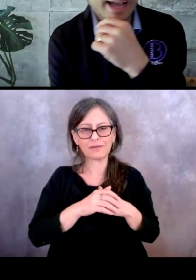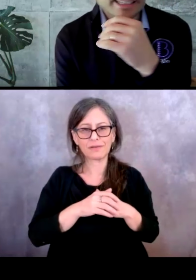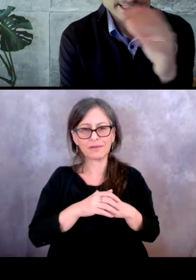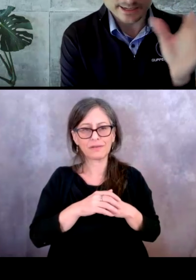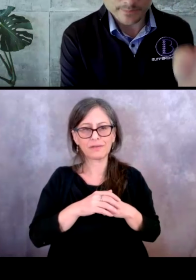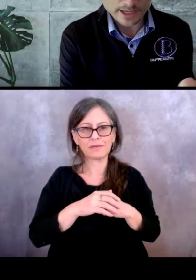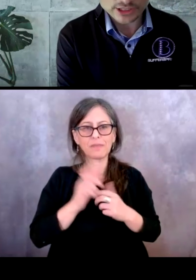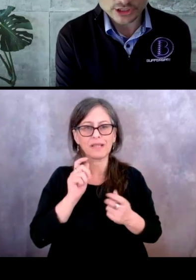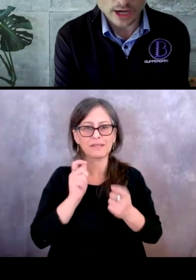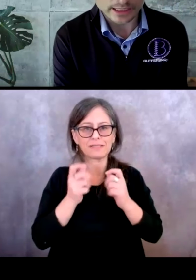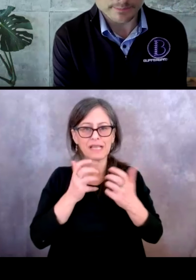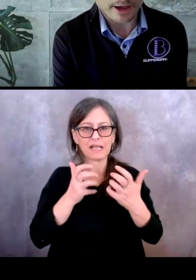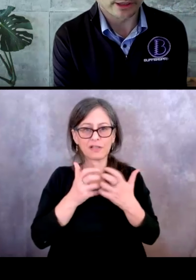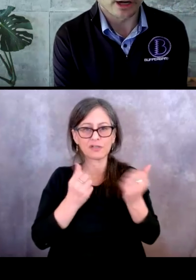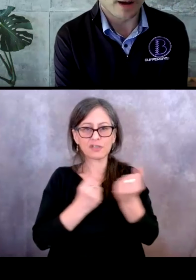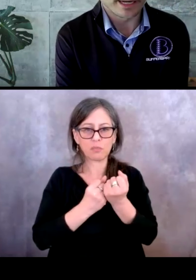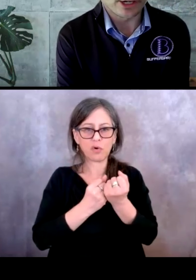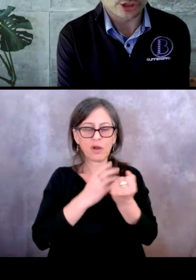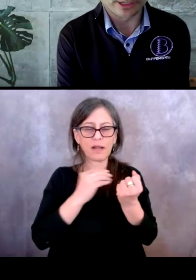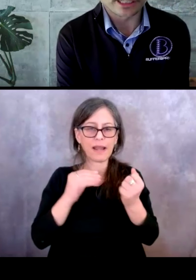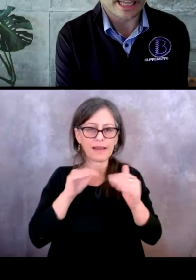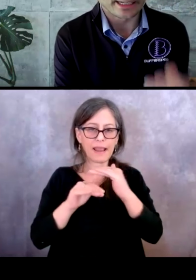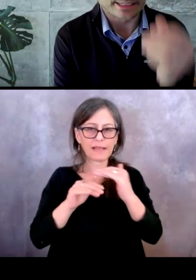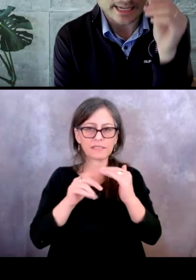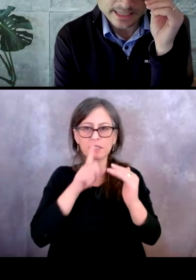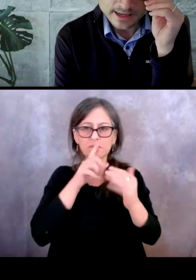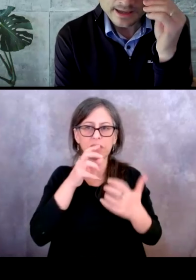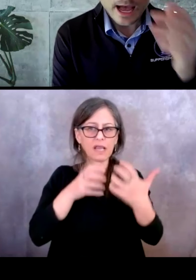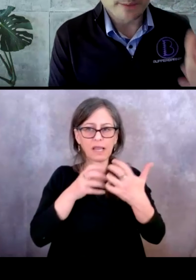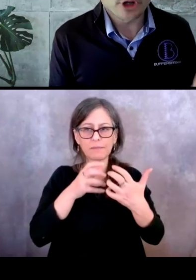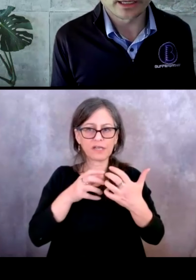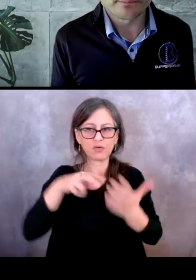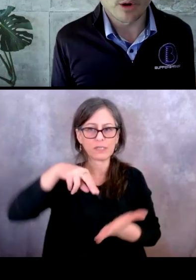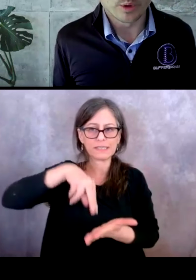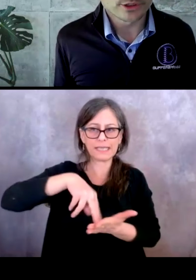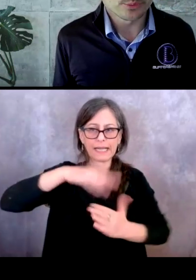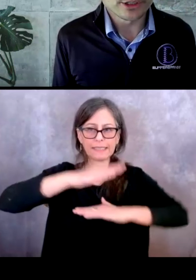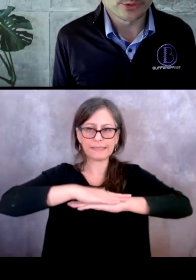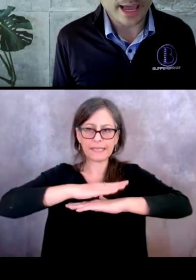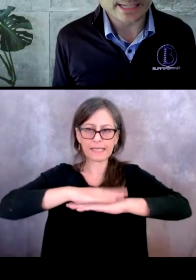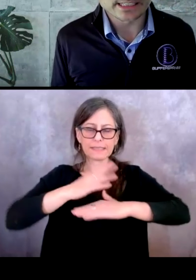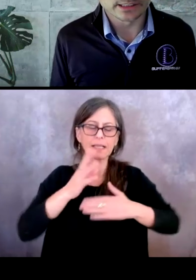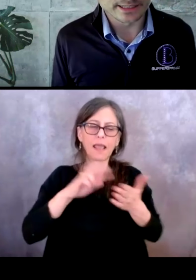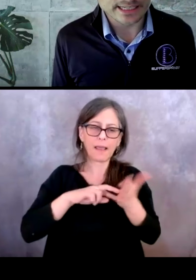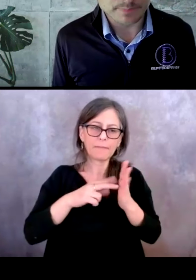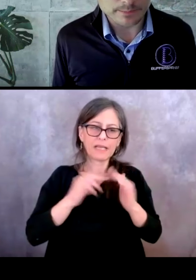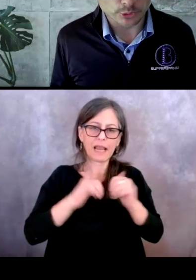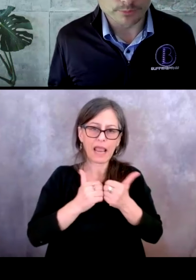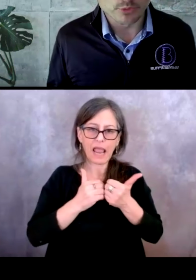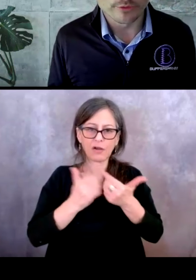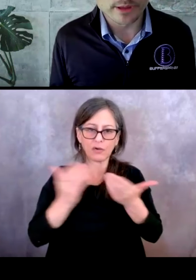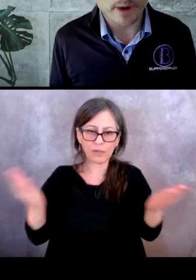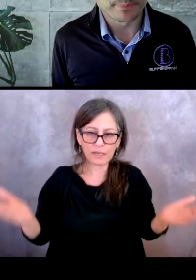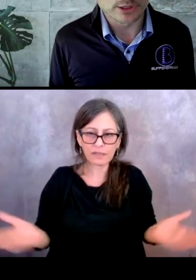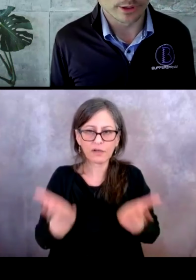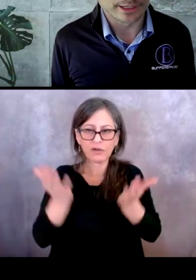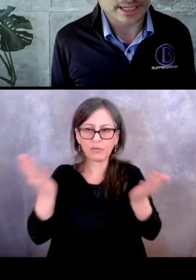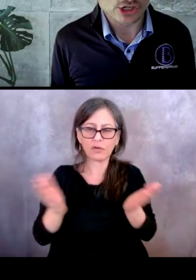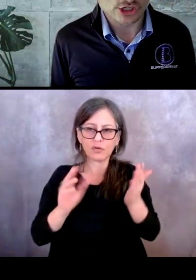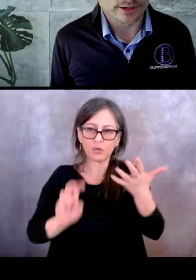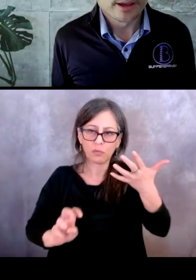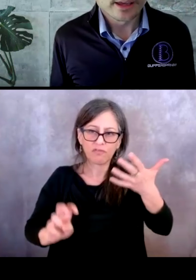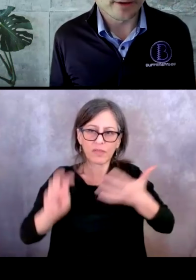support and access, and I'm not just talking about an accommodation or a standing desk. I'm talking about what do we do to escalate these people, to move them up